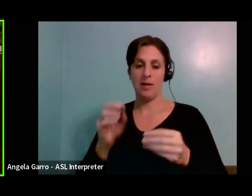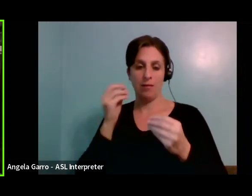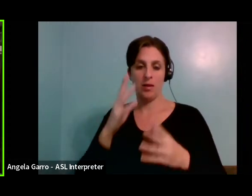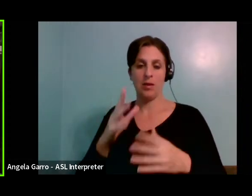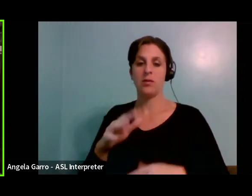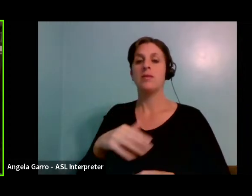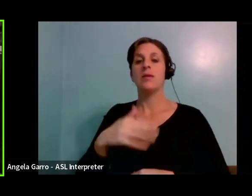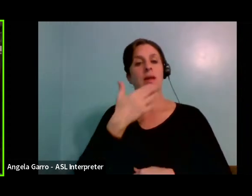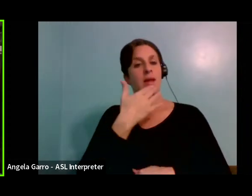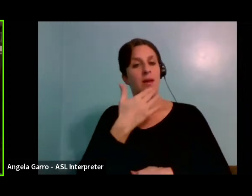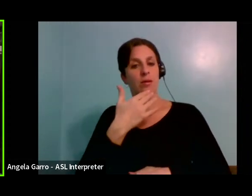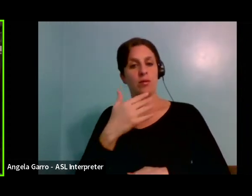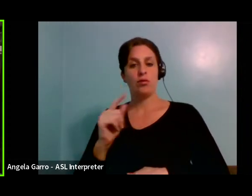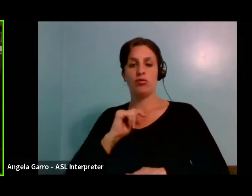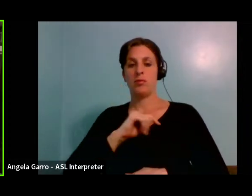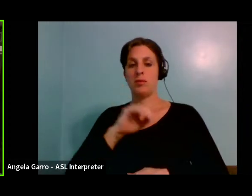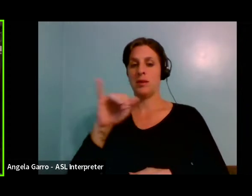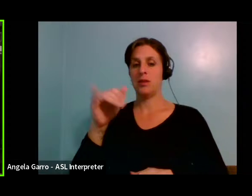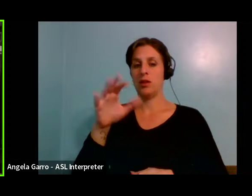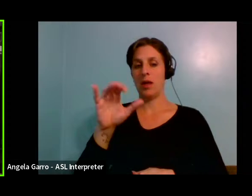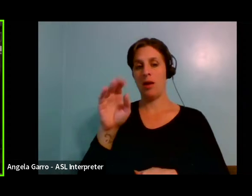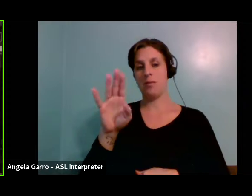Thank you. Trustee Jacobson.